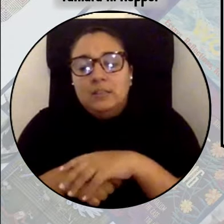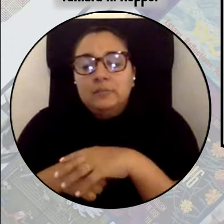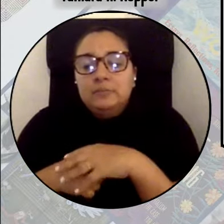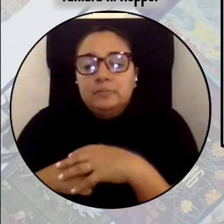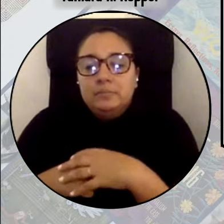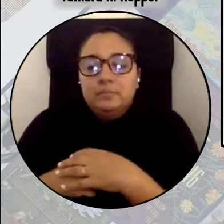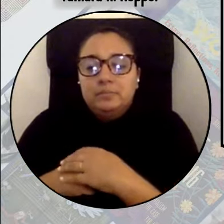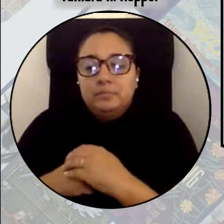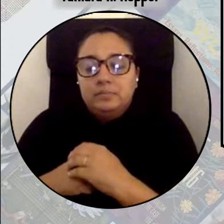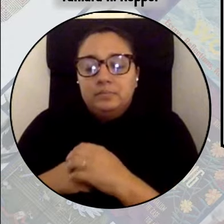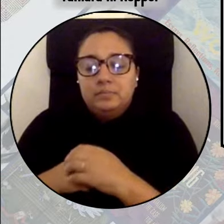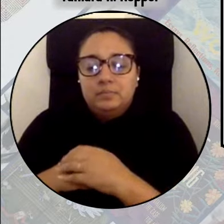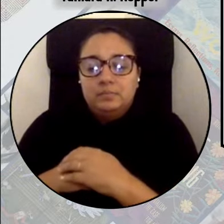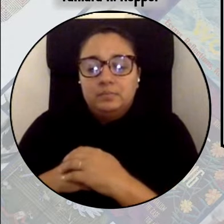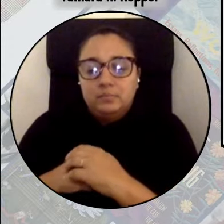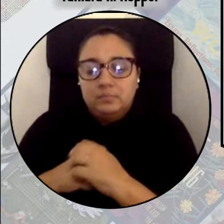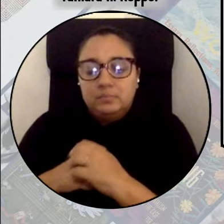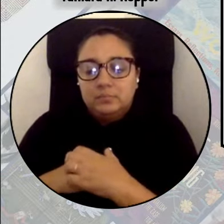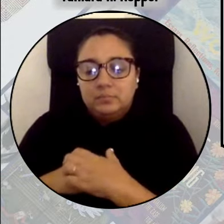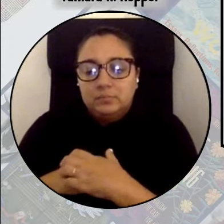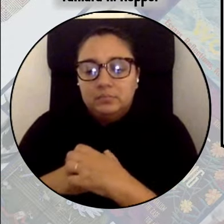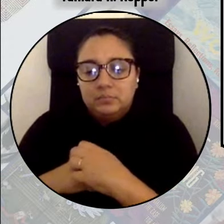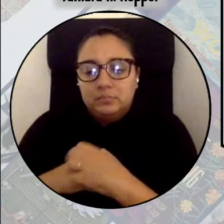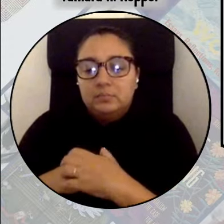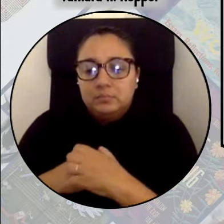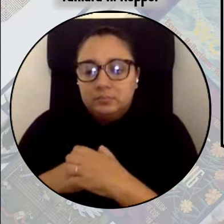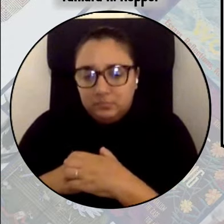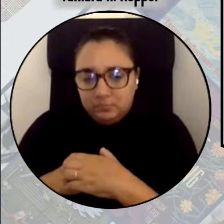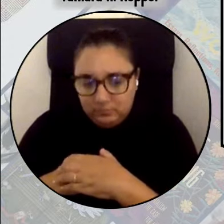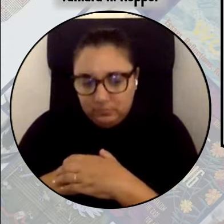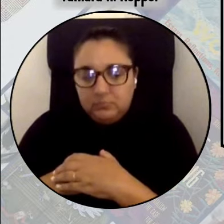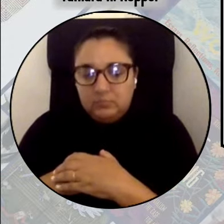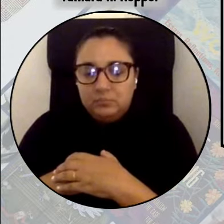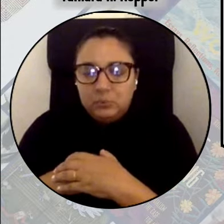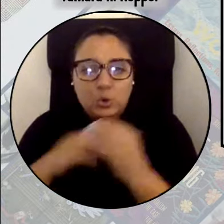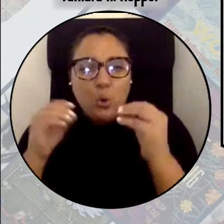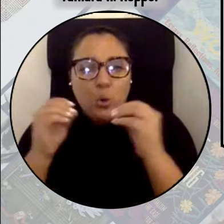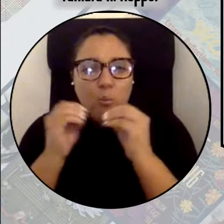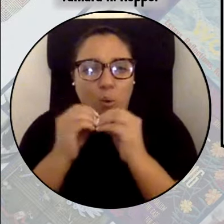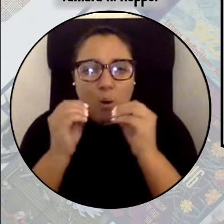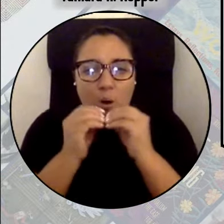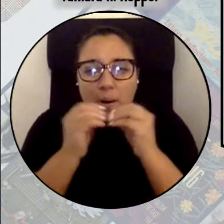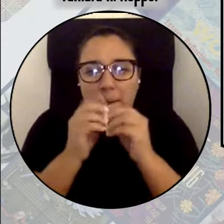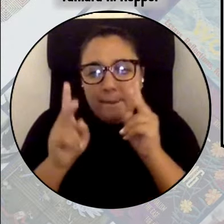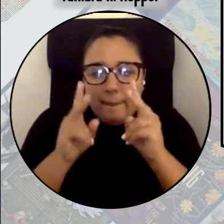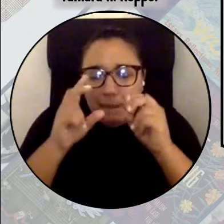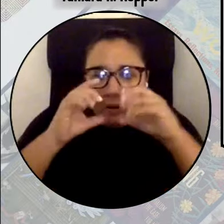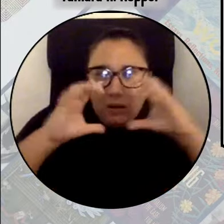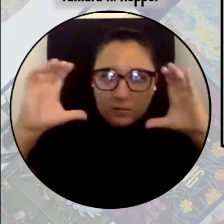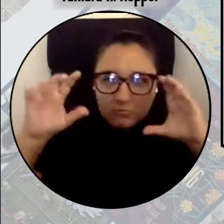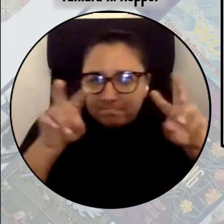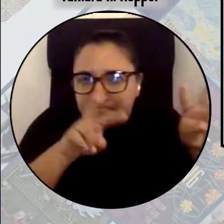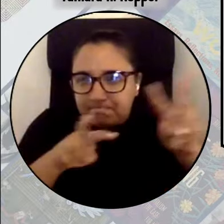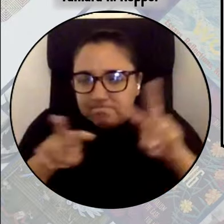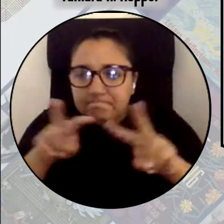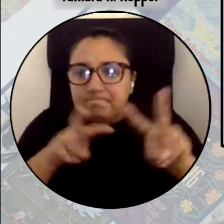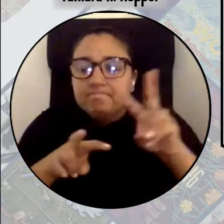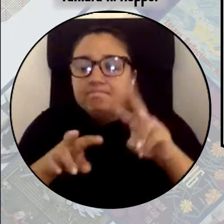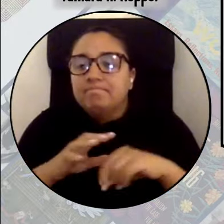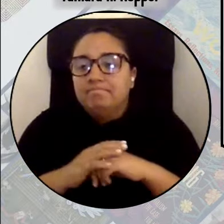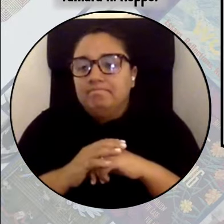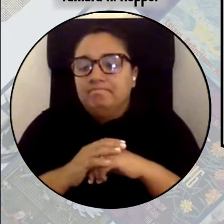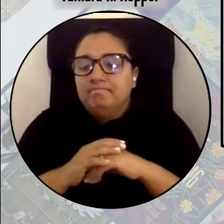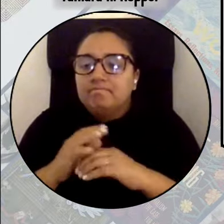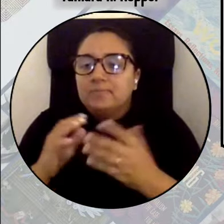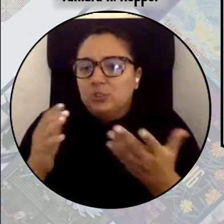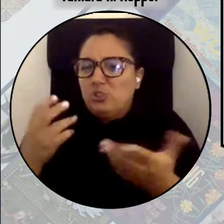have a whole bunch of kind of, you know, vigilance being occurring, but it's hard to kind of find this data. Sometimes people are collecting this